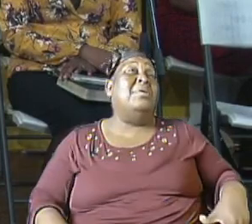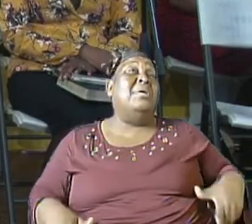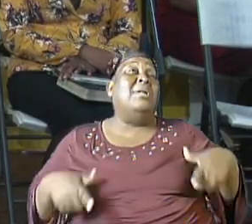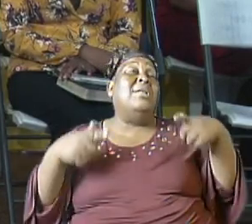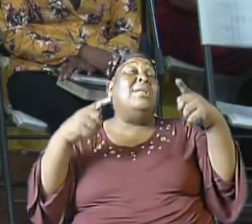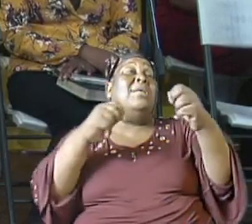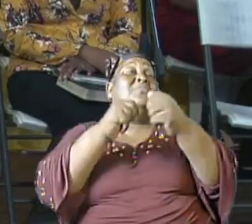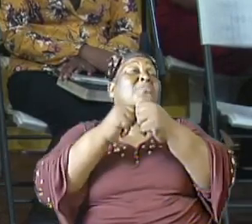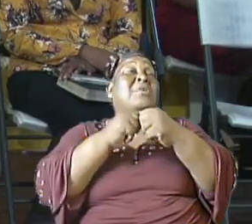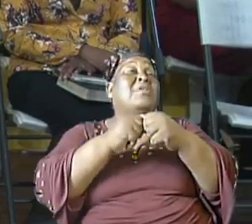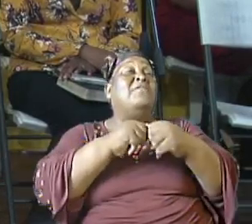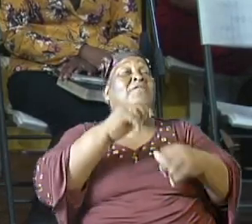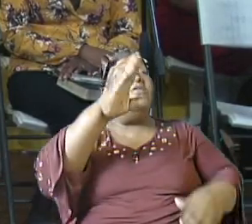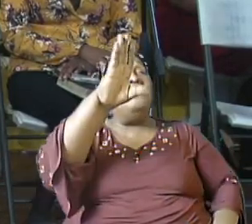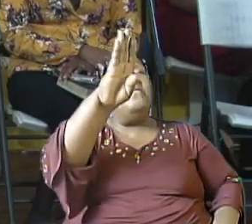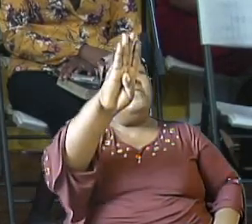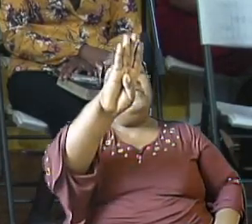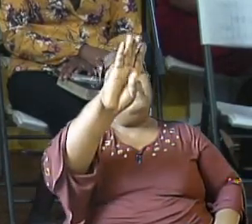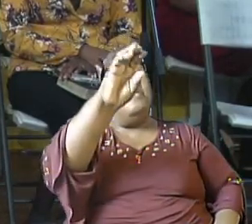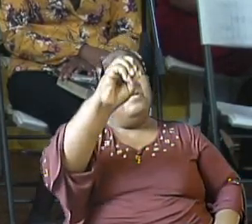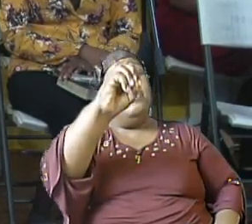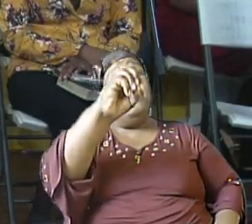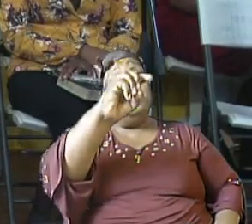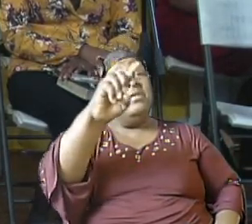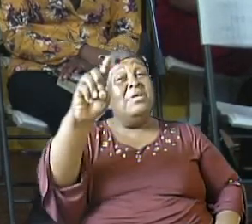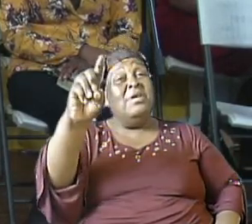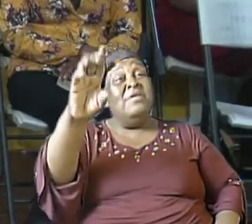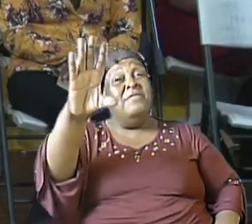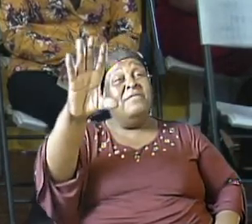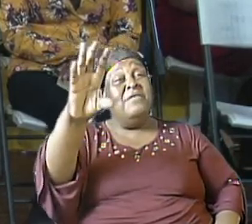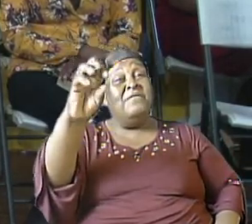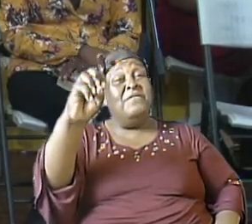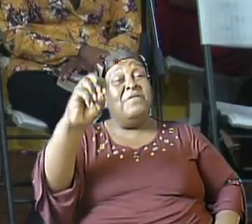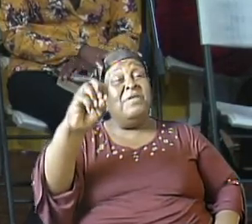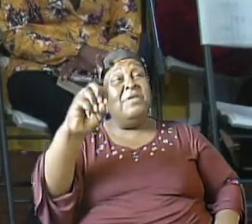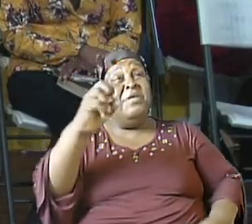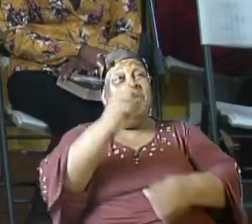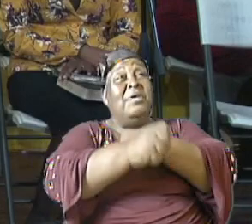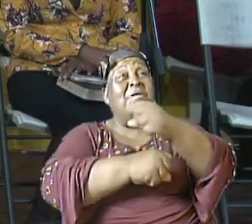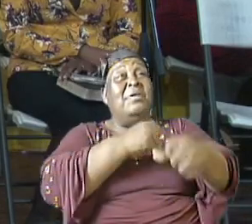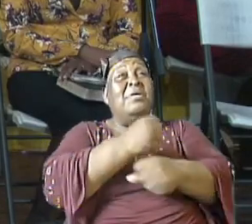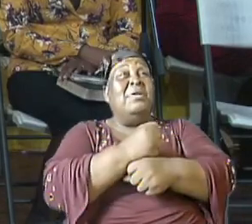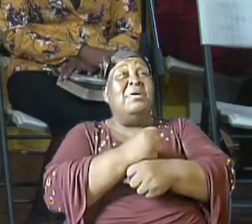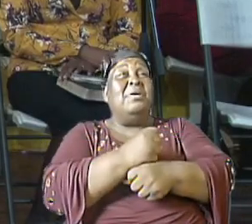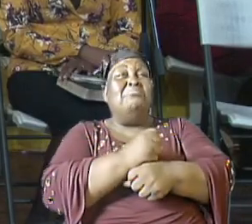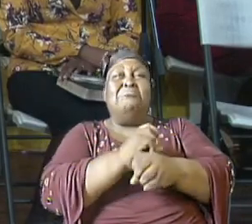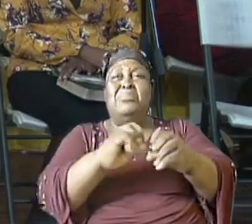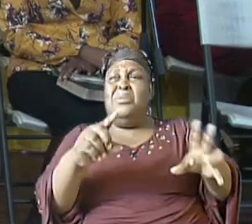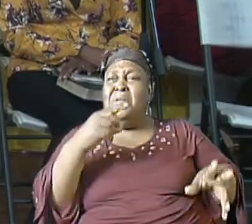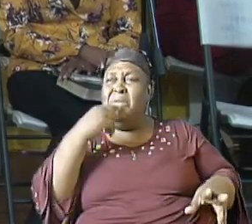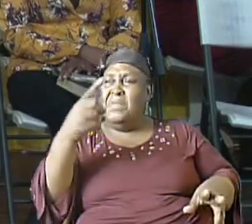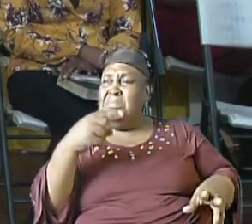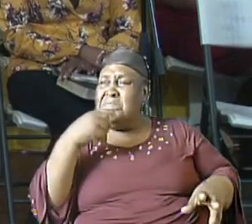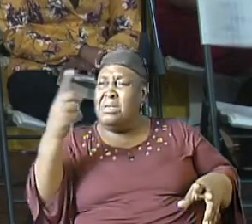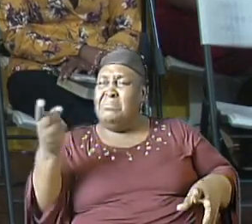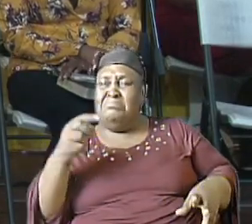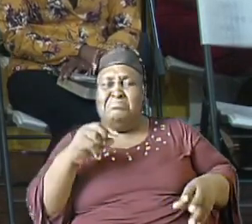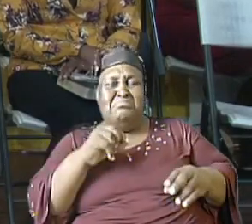live together for 40 and 50 years, and either of them say, you know, I'm not ready to be